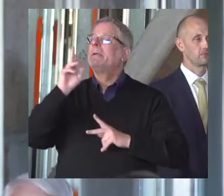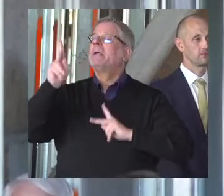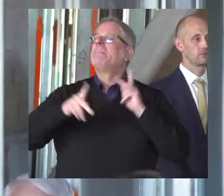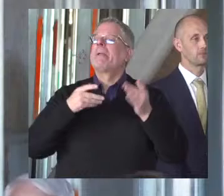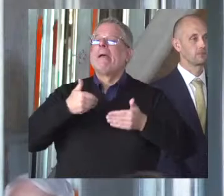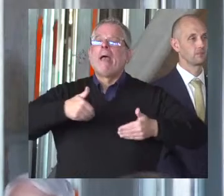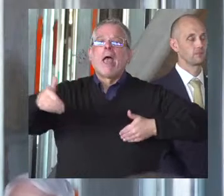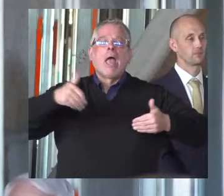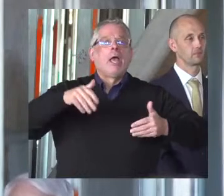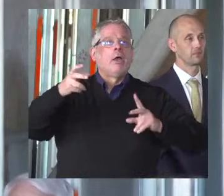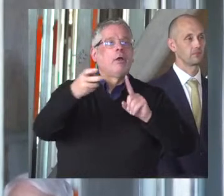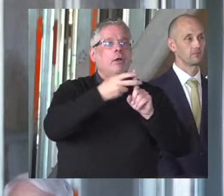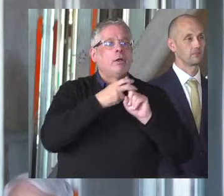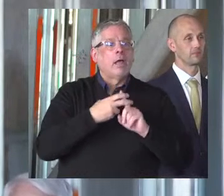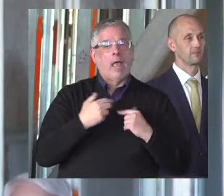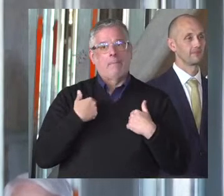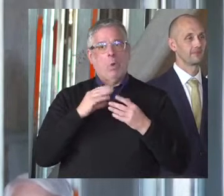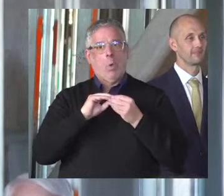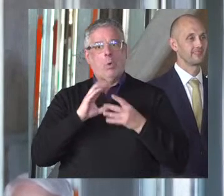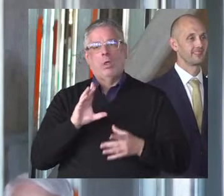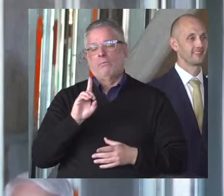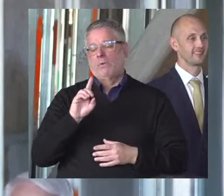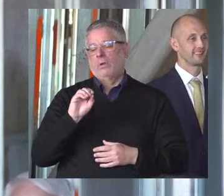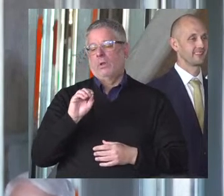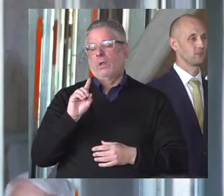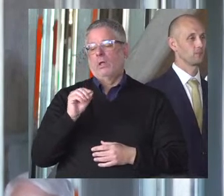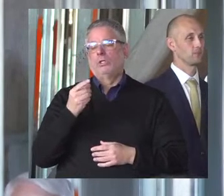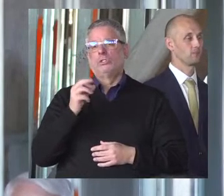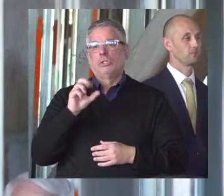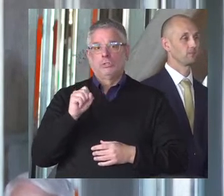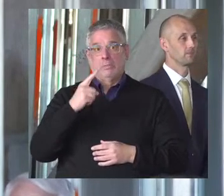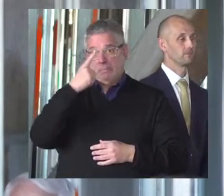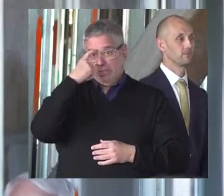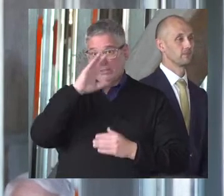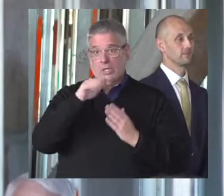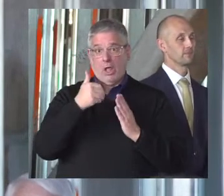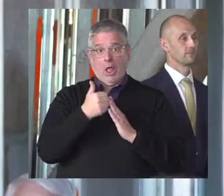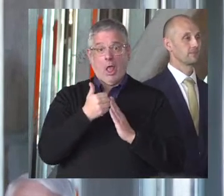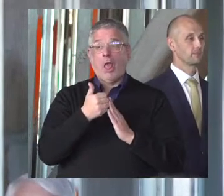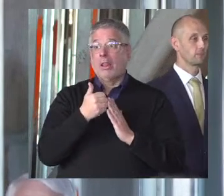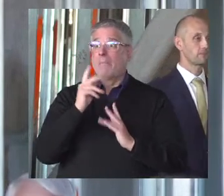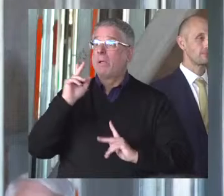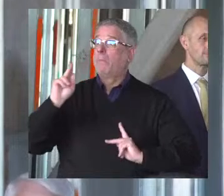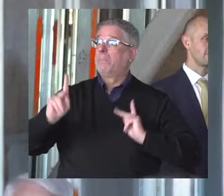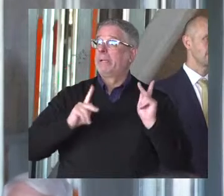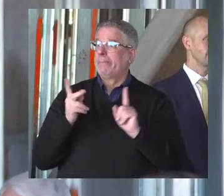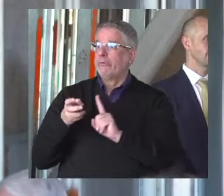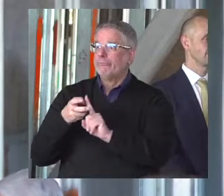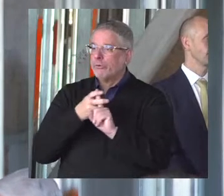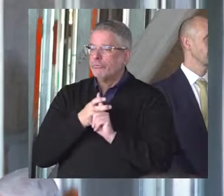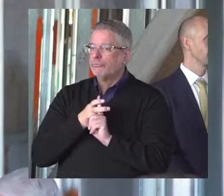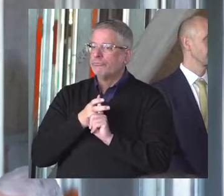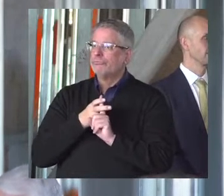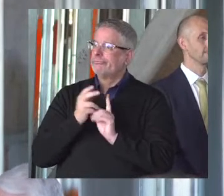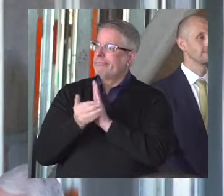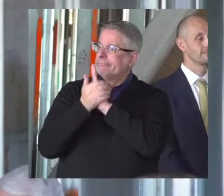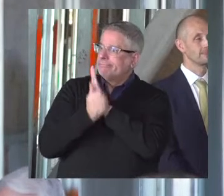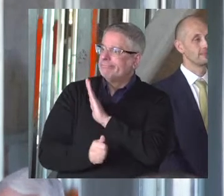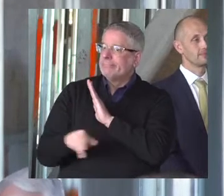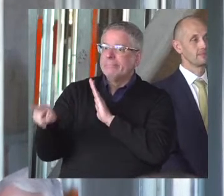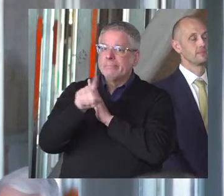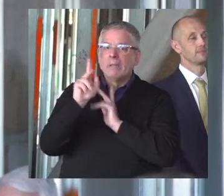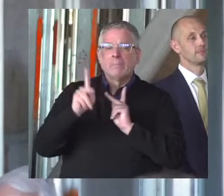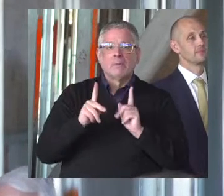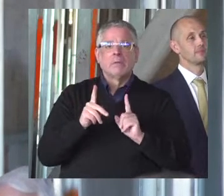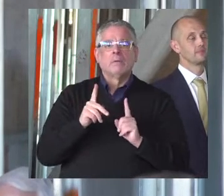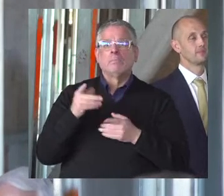about, I feel like I'm the owner of the Dodgers, and because this is all about talent acquisition, right? This is about getting the Ohtanis.